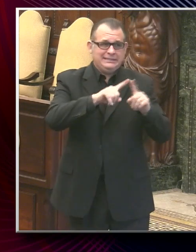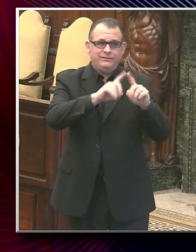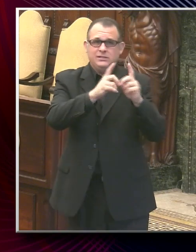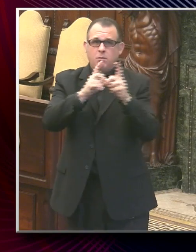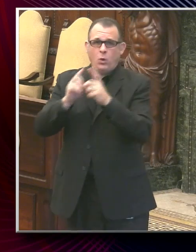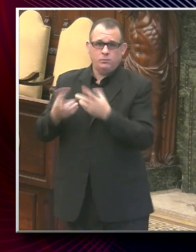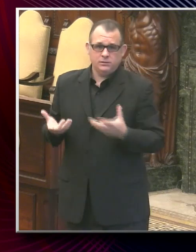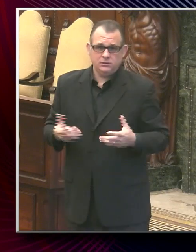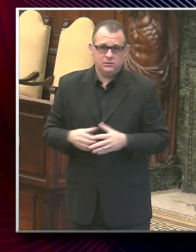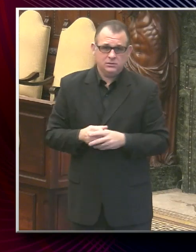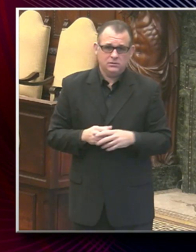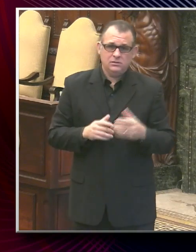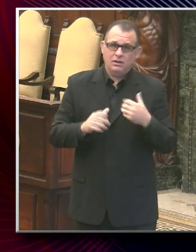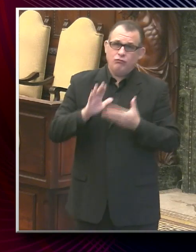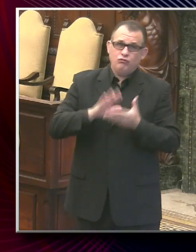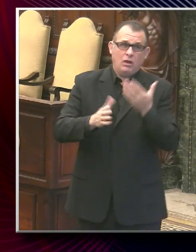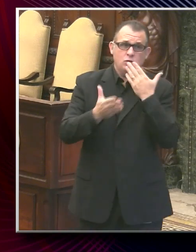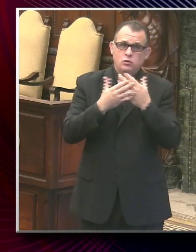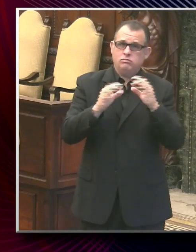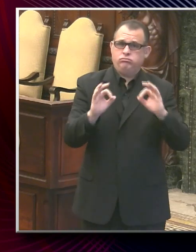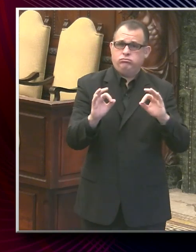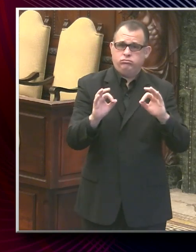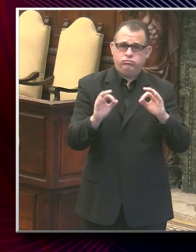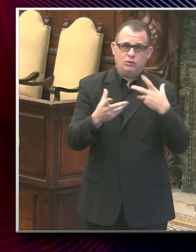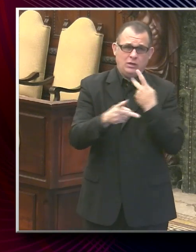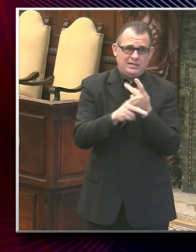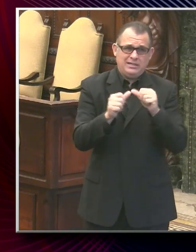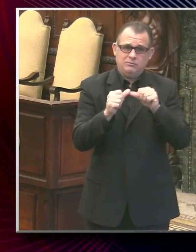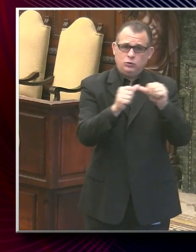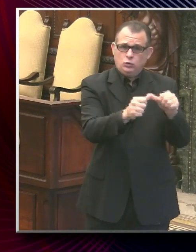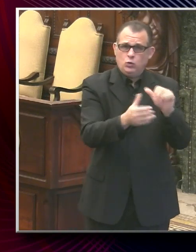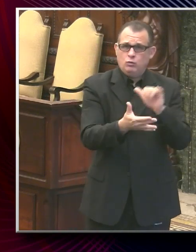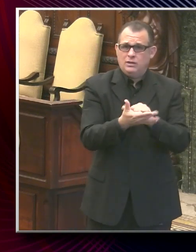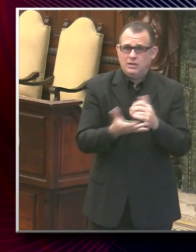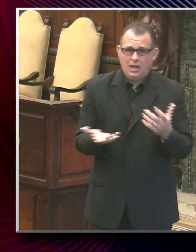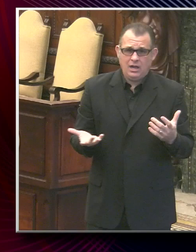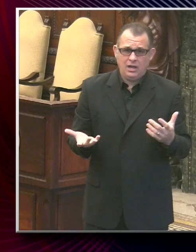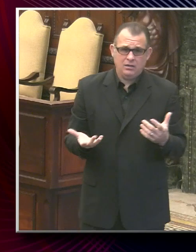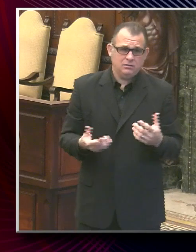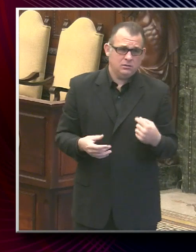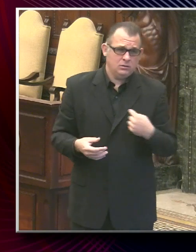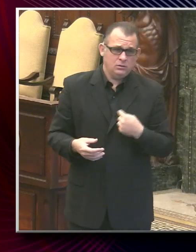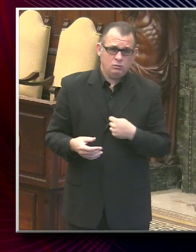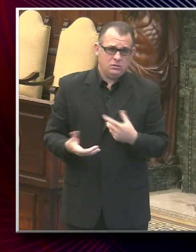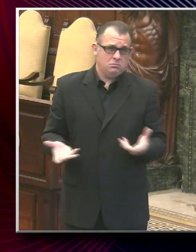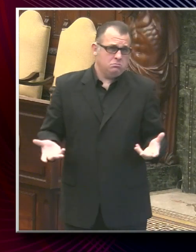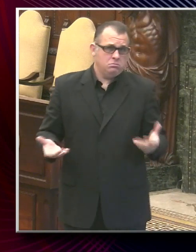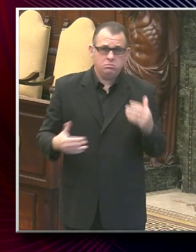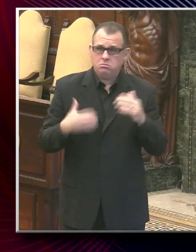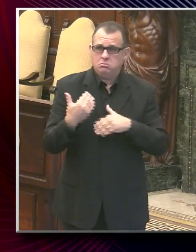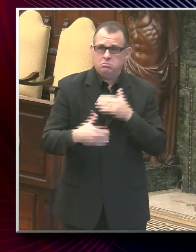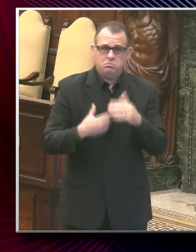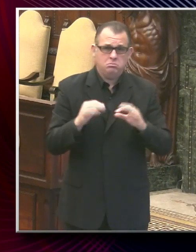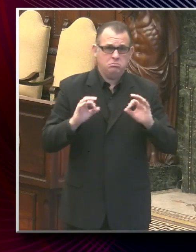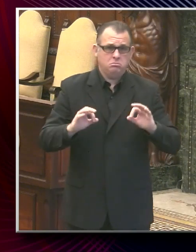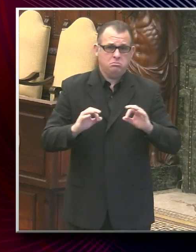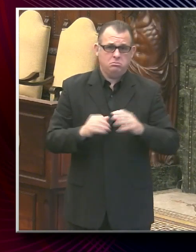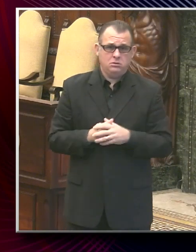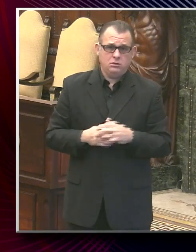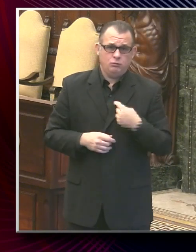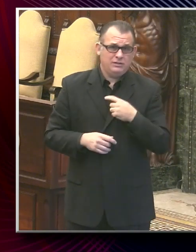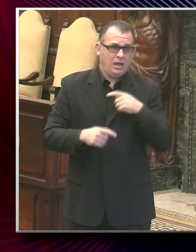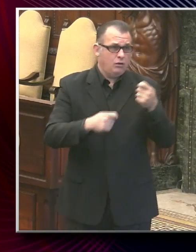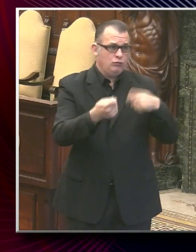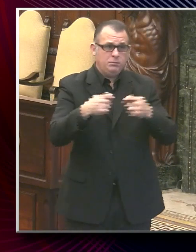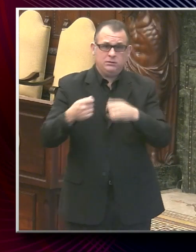run them well, and we will continue on in that regard until we have a replacement at some point in time in the near future. No